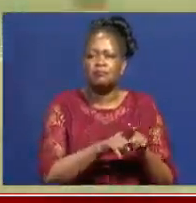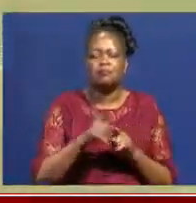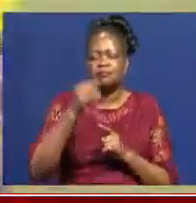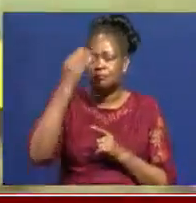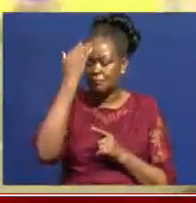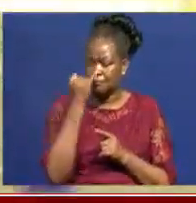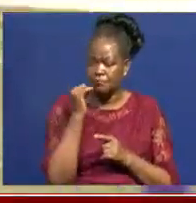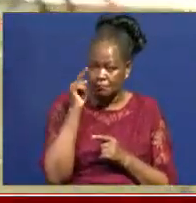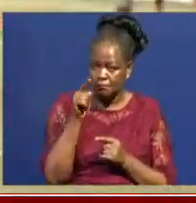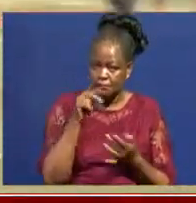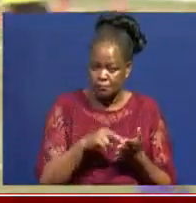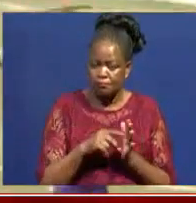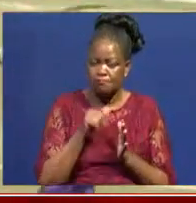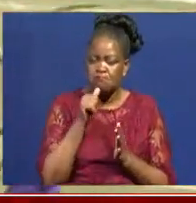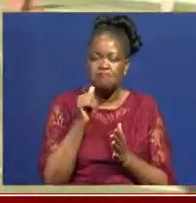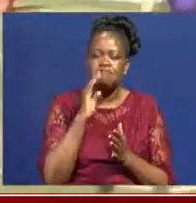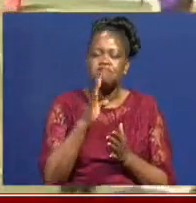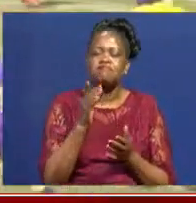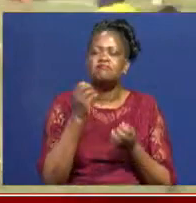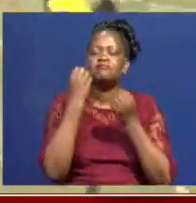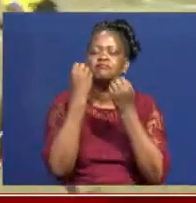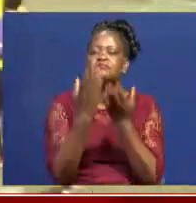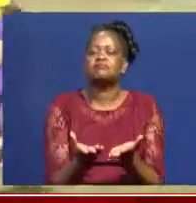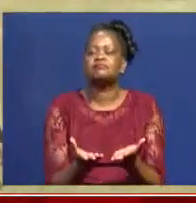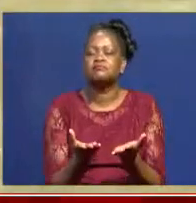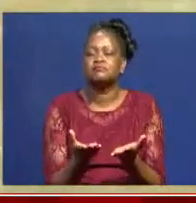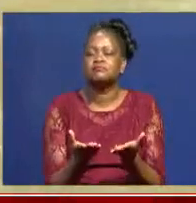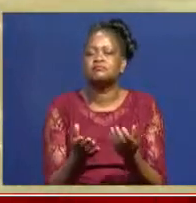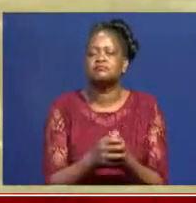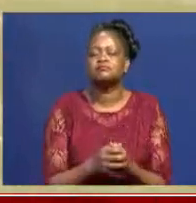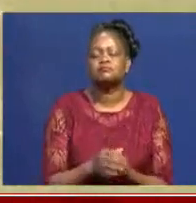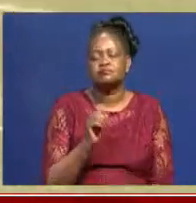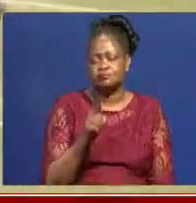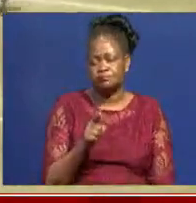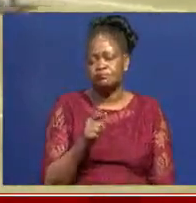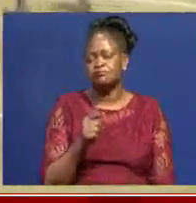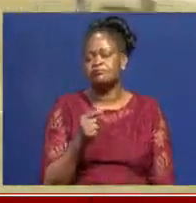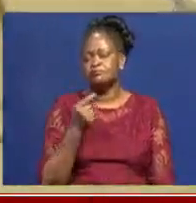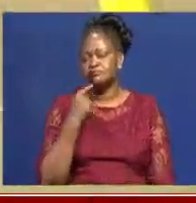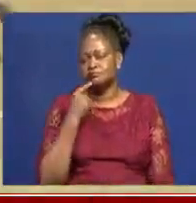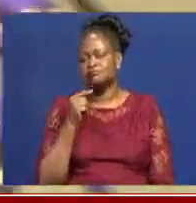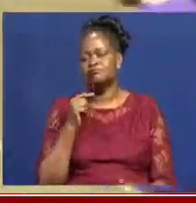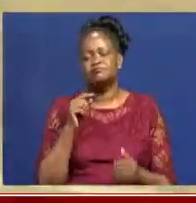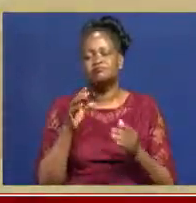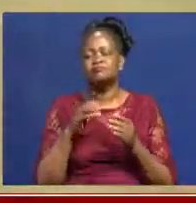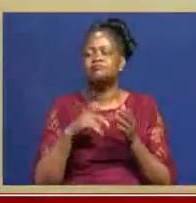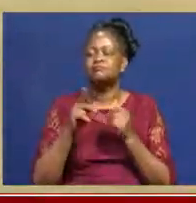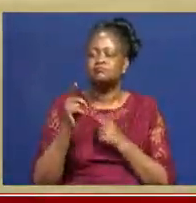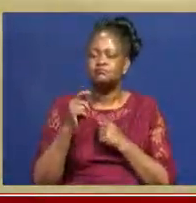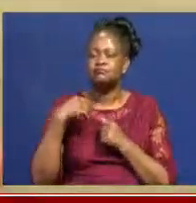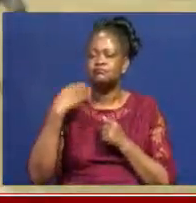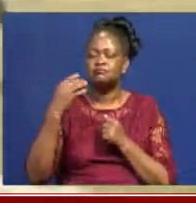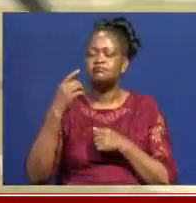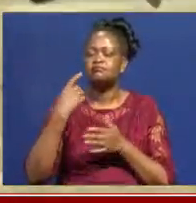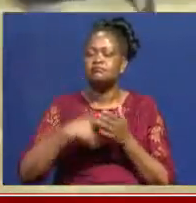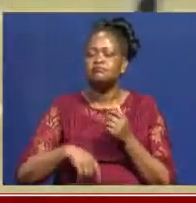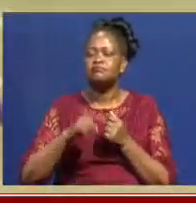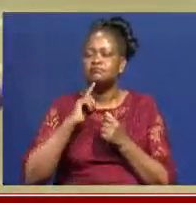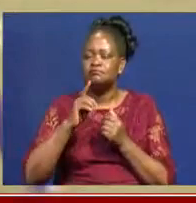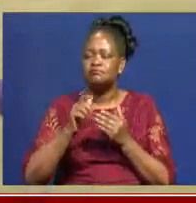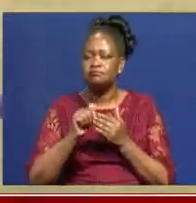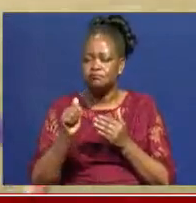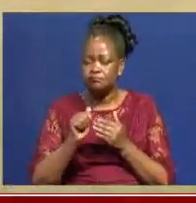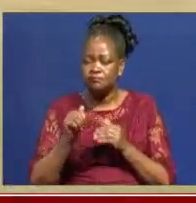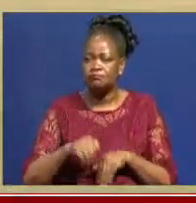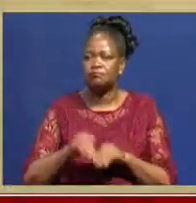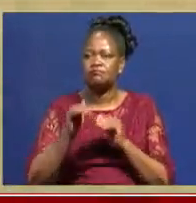why the said contract has not been submitted. FIB has sanctioned the club to pay a daily charge of $100